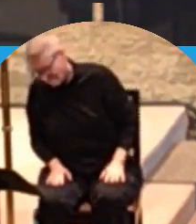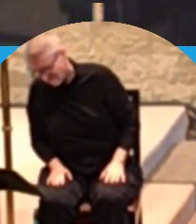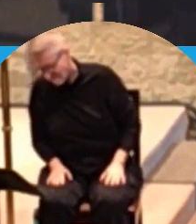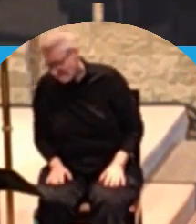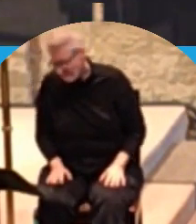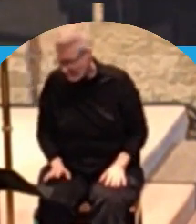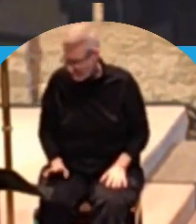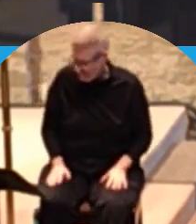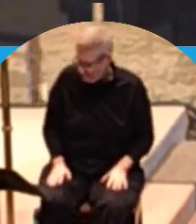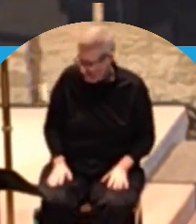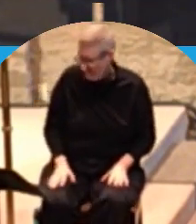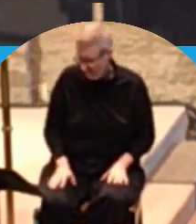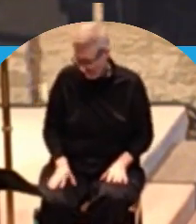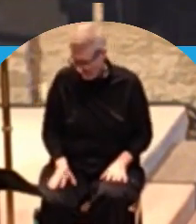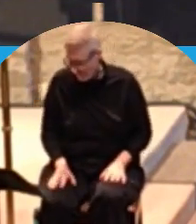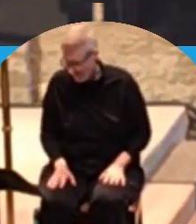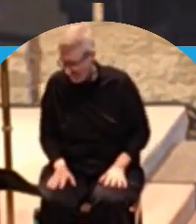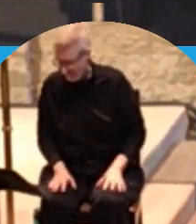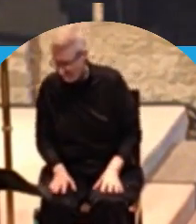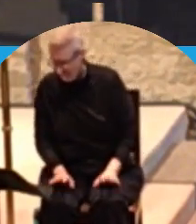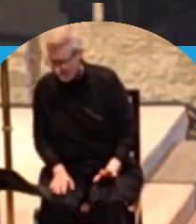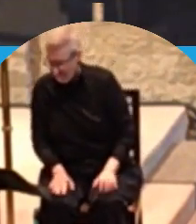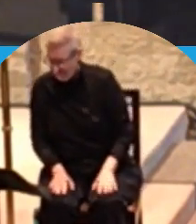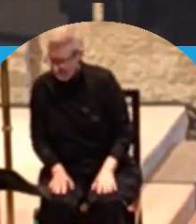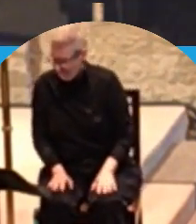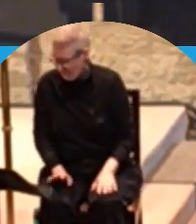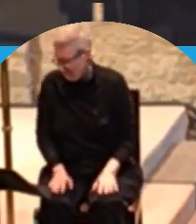A little interlude.